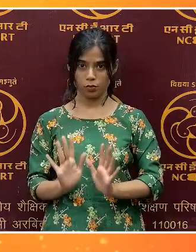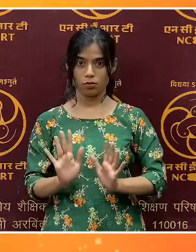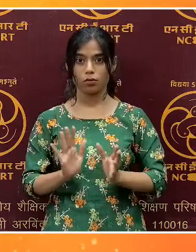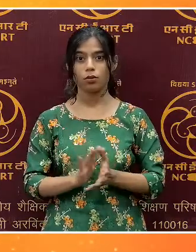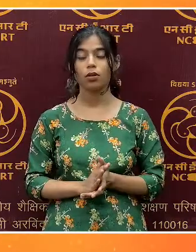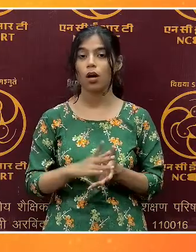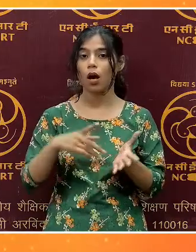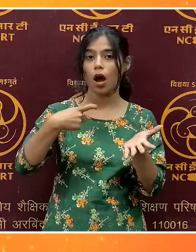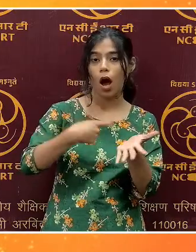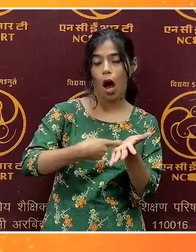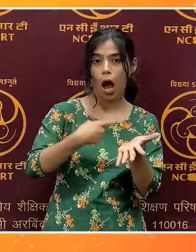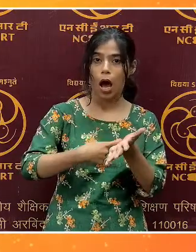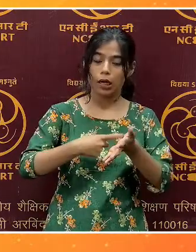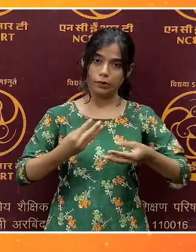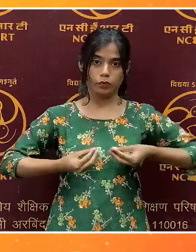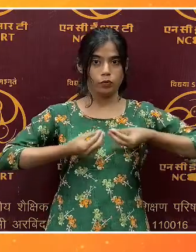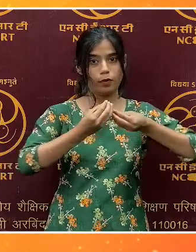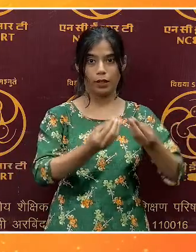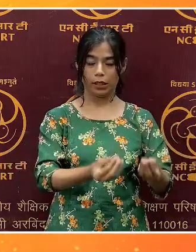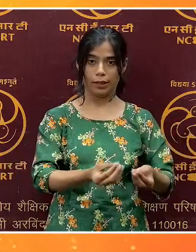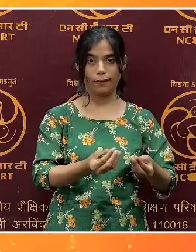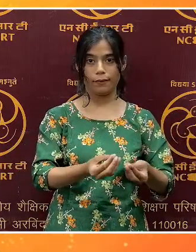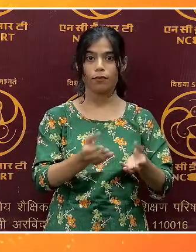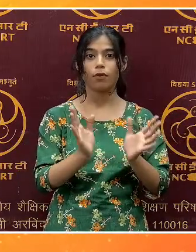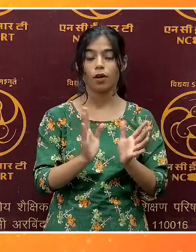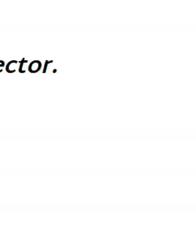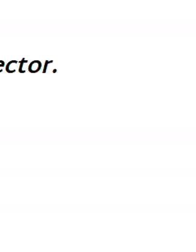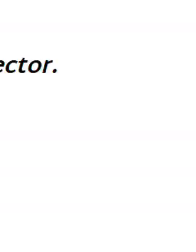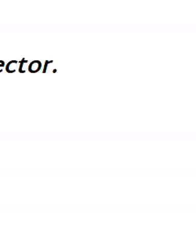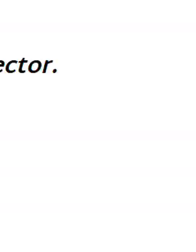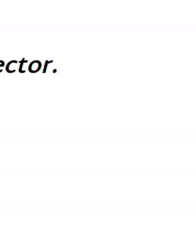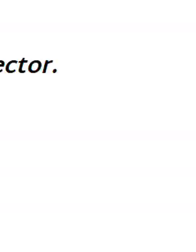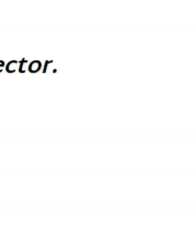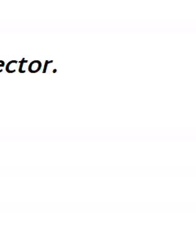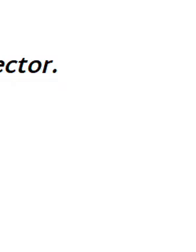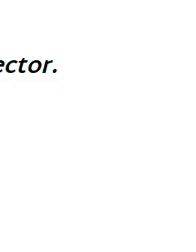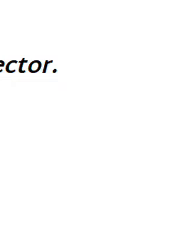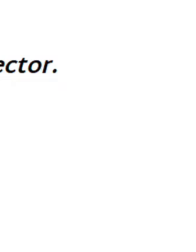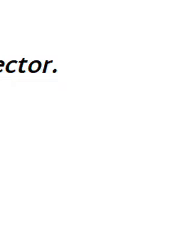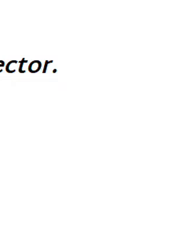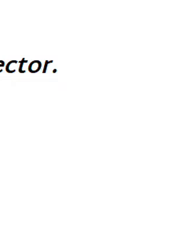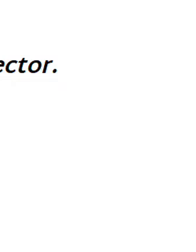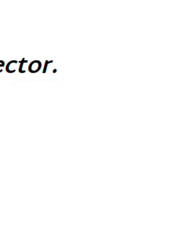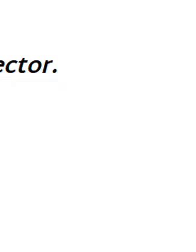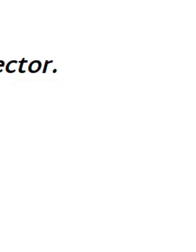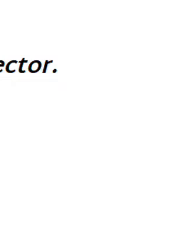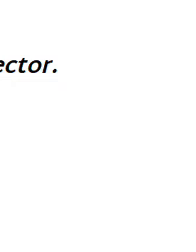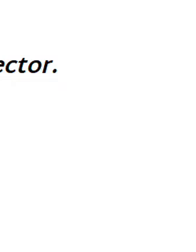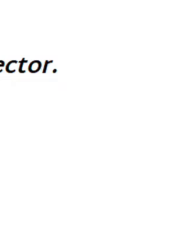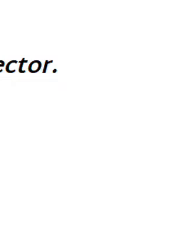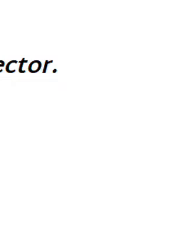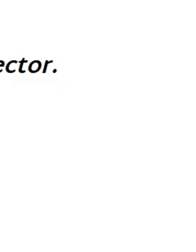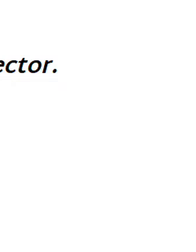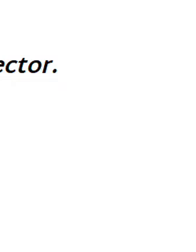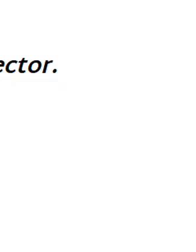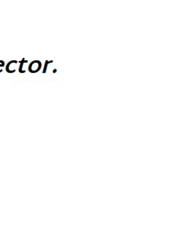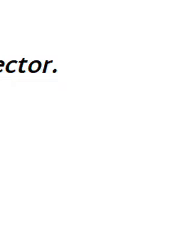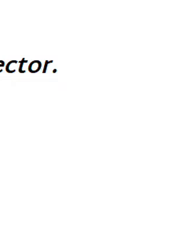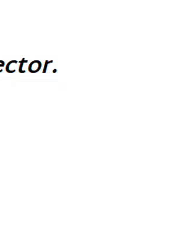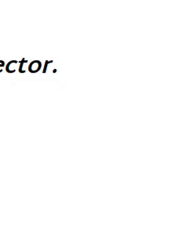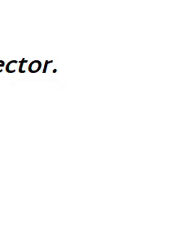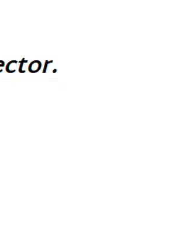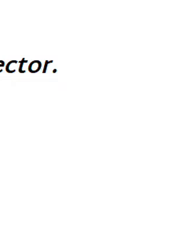Here R is the reference, R is taken as origin. Particle was at O, finally it has moved to